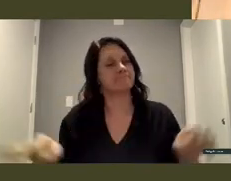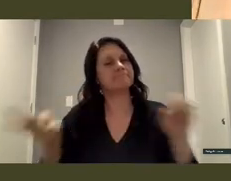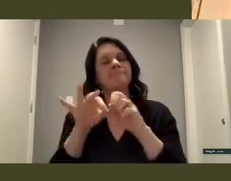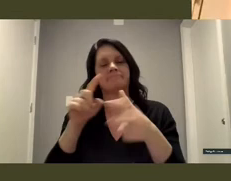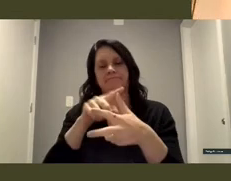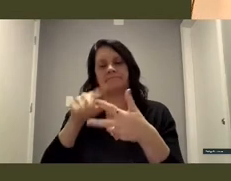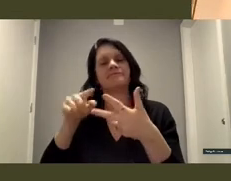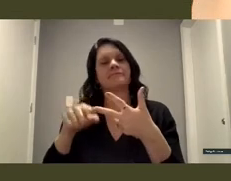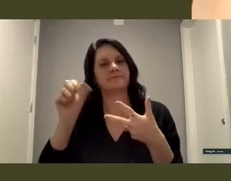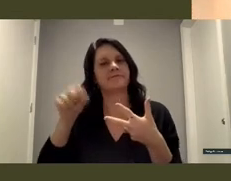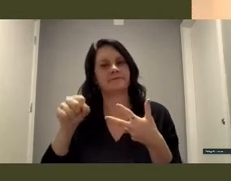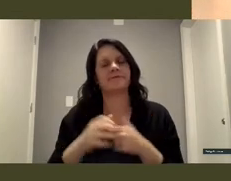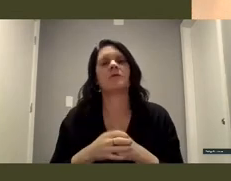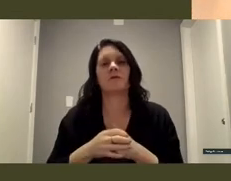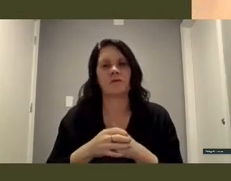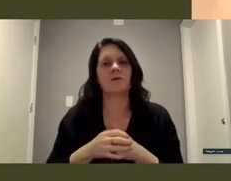linked.